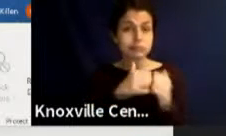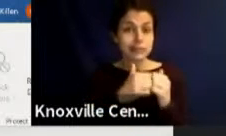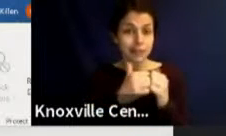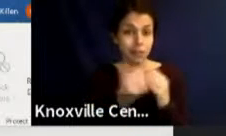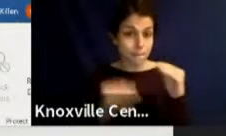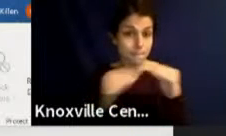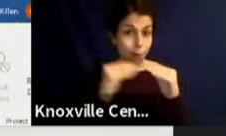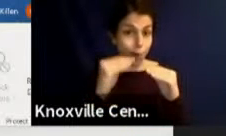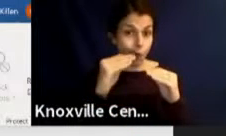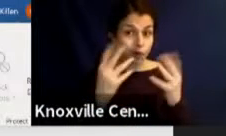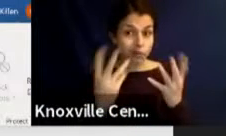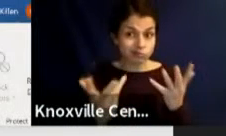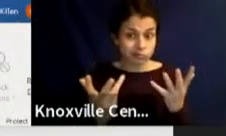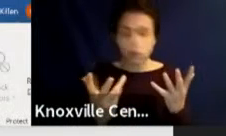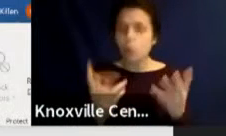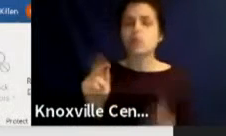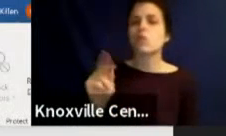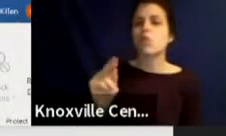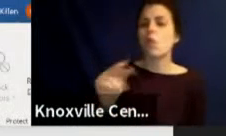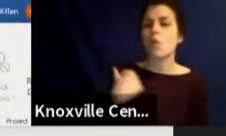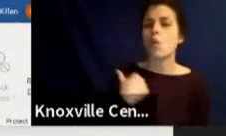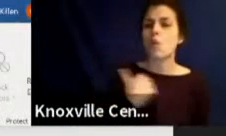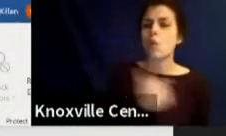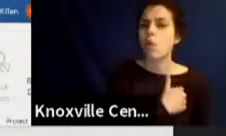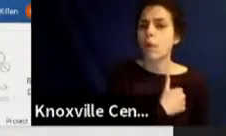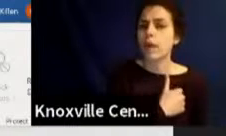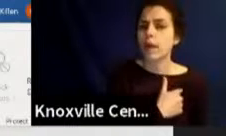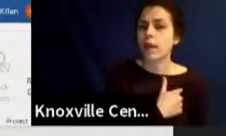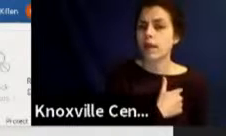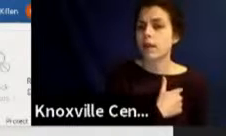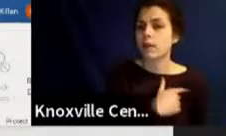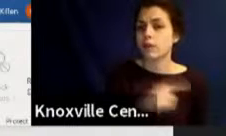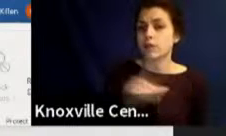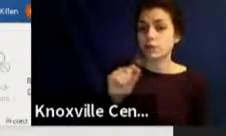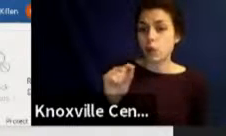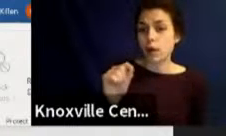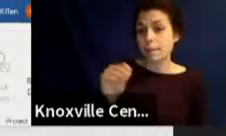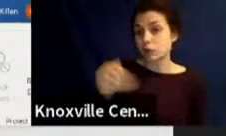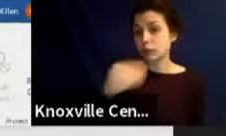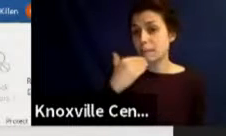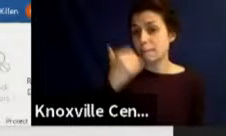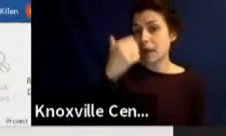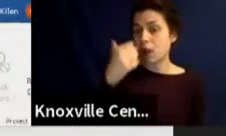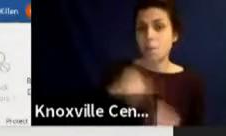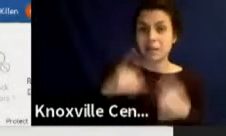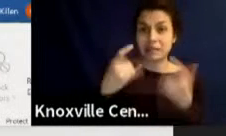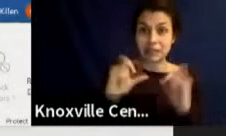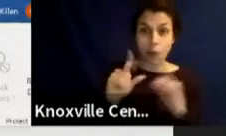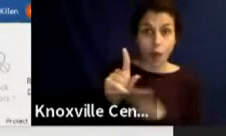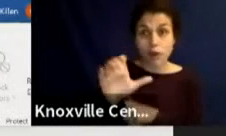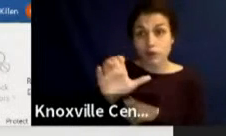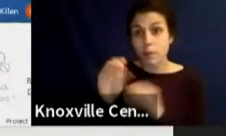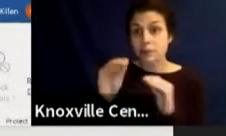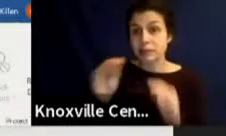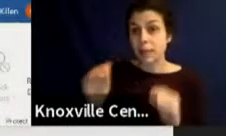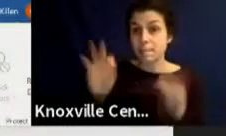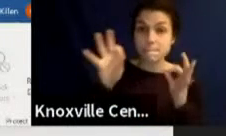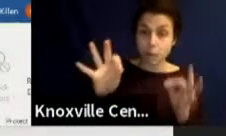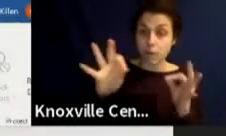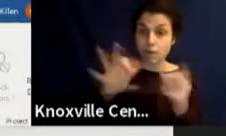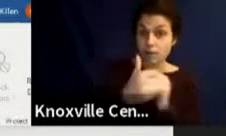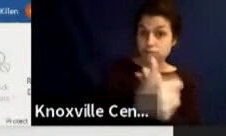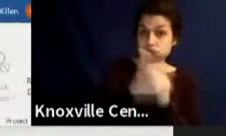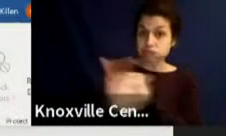are 20% better, but we're not at 100% staying apart from each other. We are just